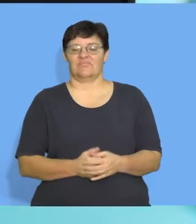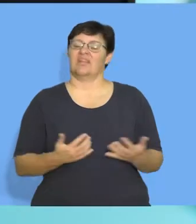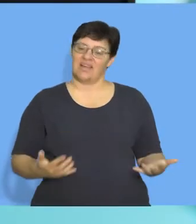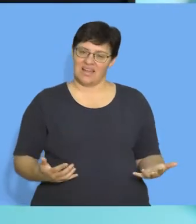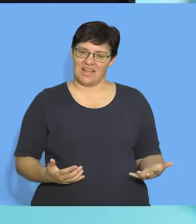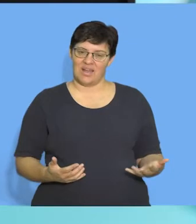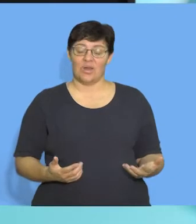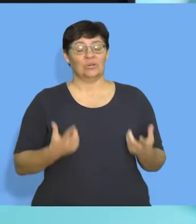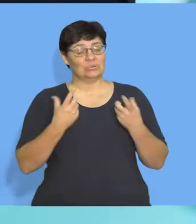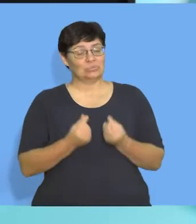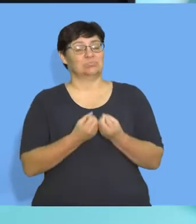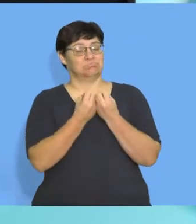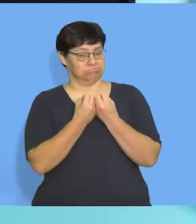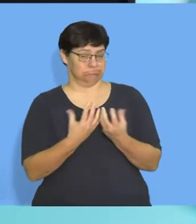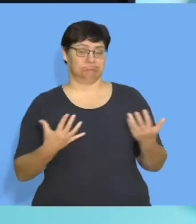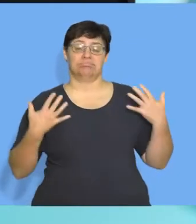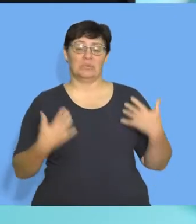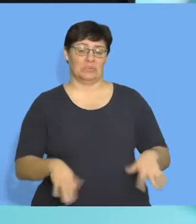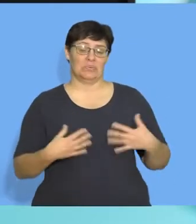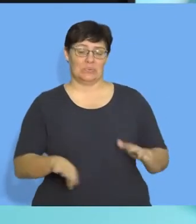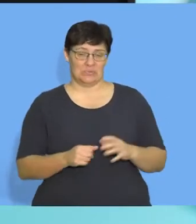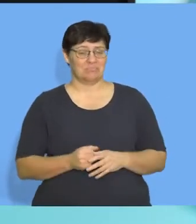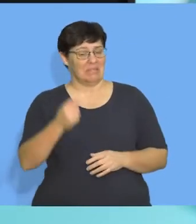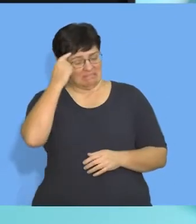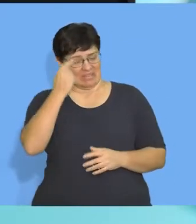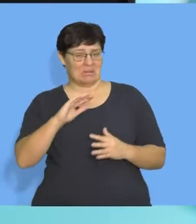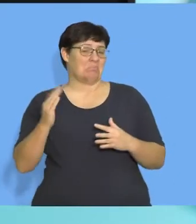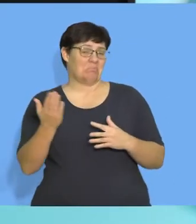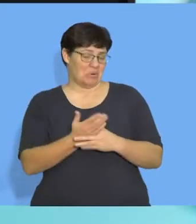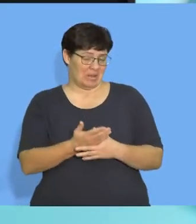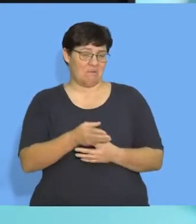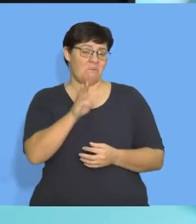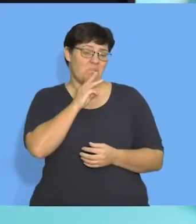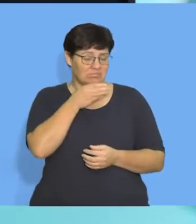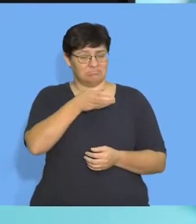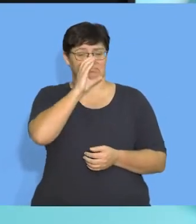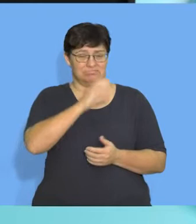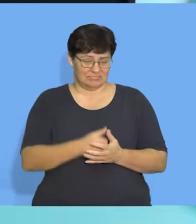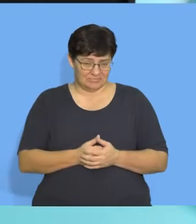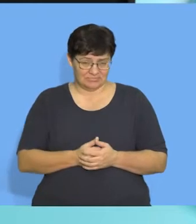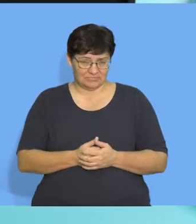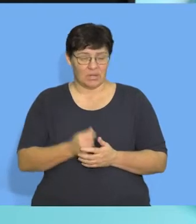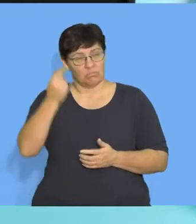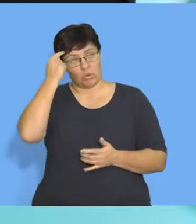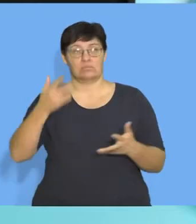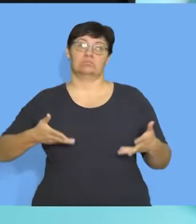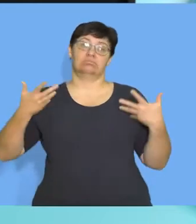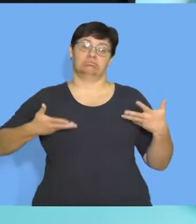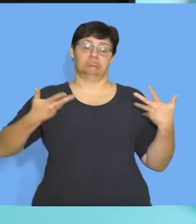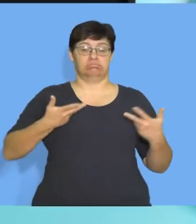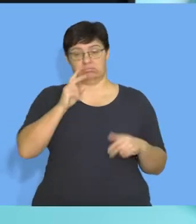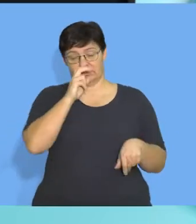Guys, we've just done a lot of stuff now, so I think it's time for us to take a little bit of a water break, refresh our brains.